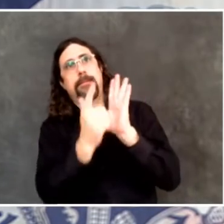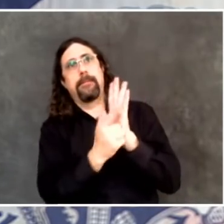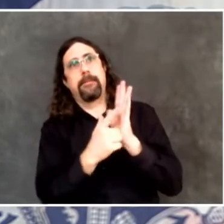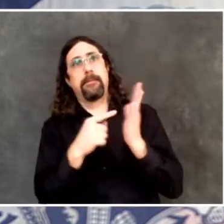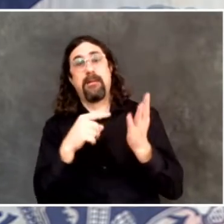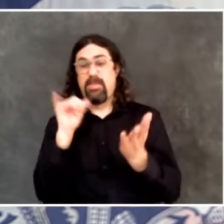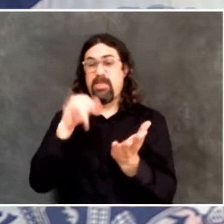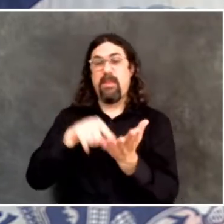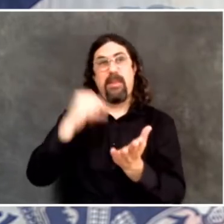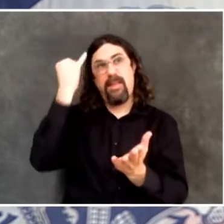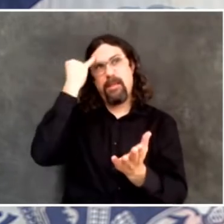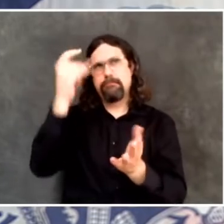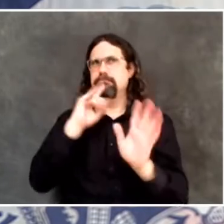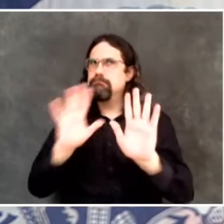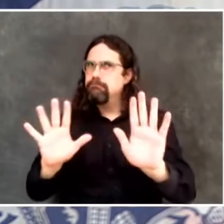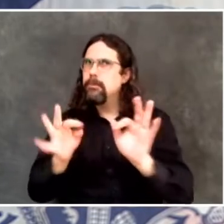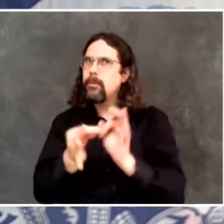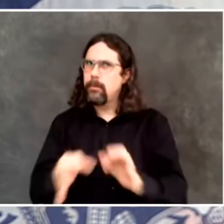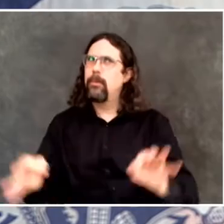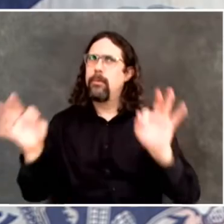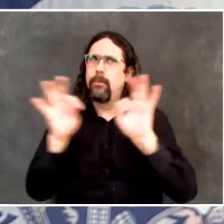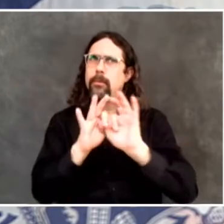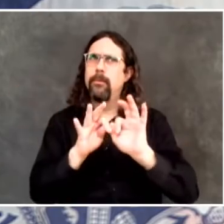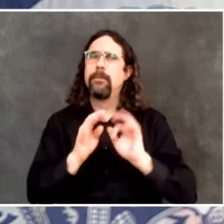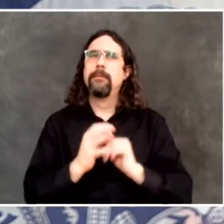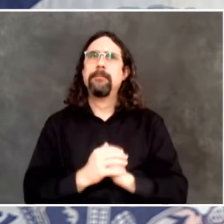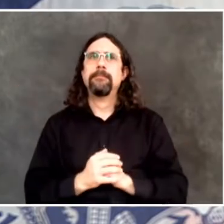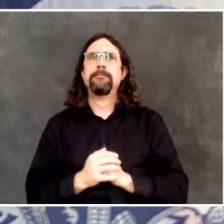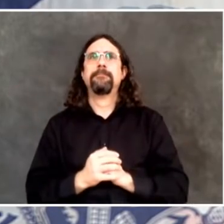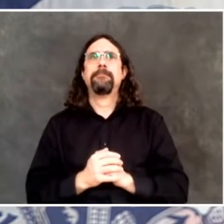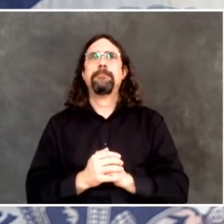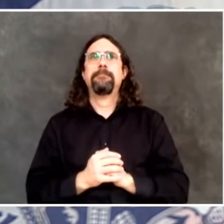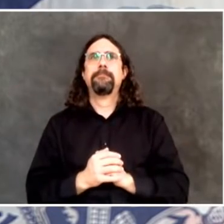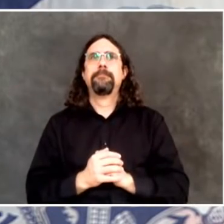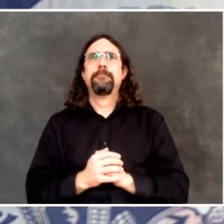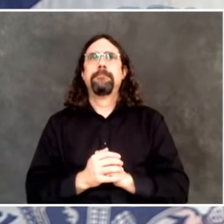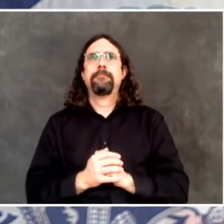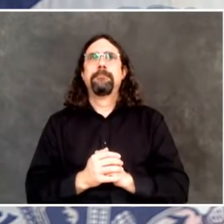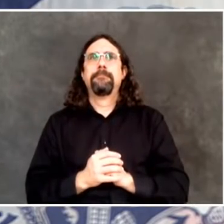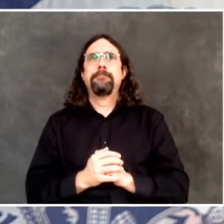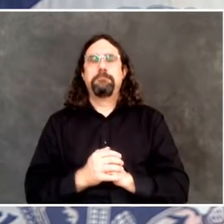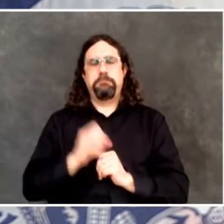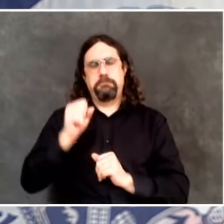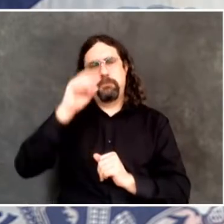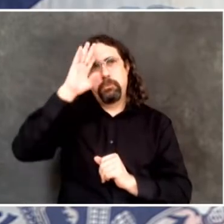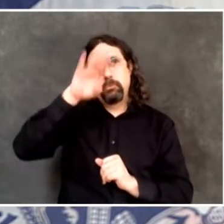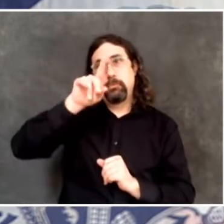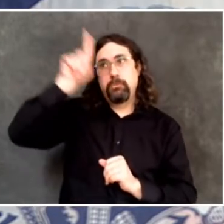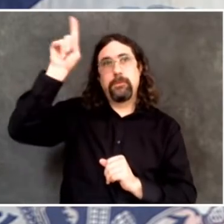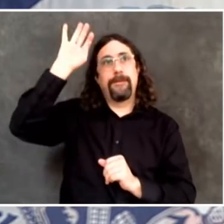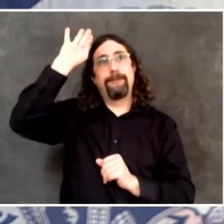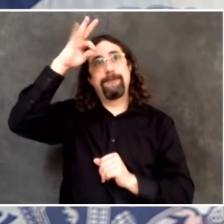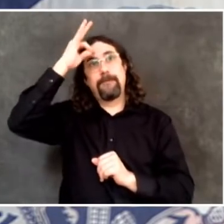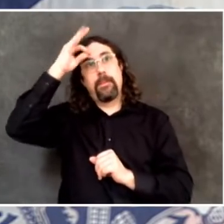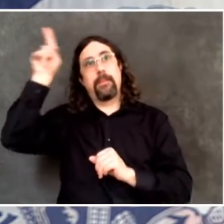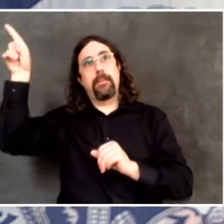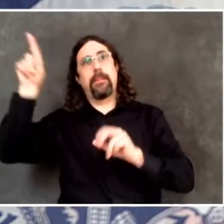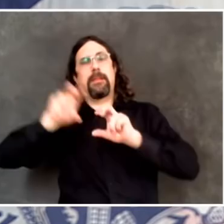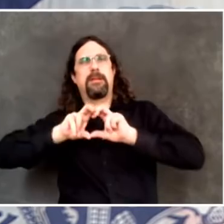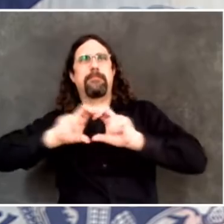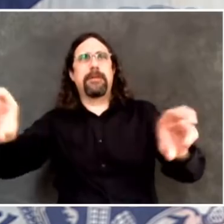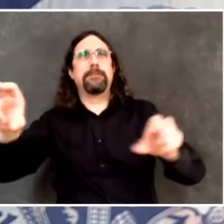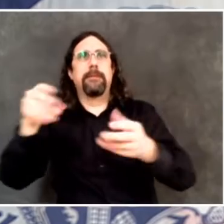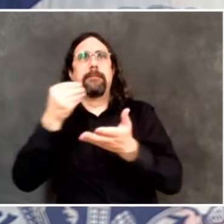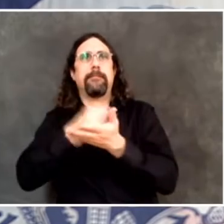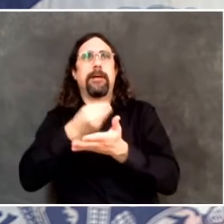see some progress in that last stimulus bill. We need a lot more. Spoke to Senator Schumer this morning about the next stimulus